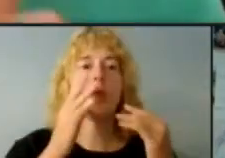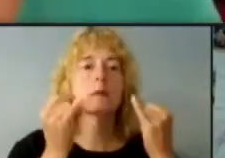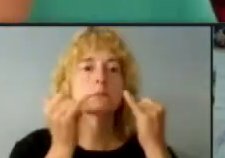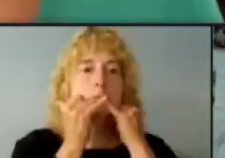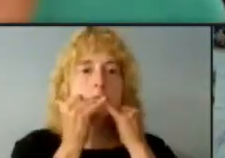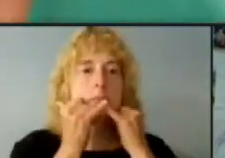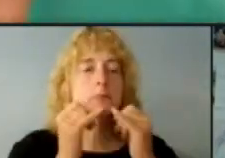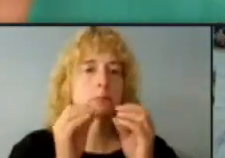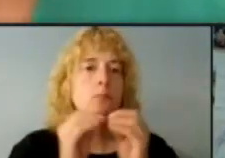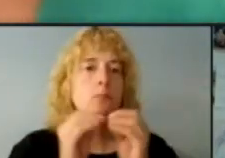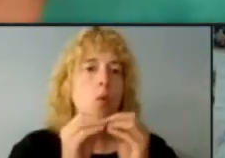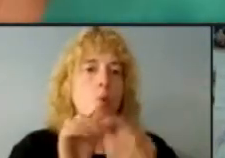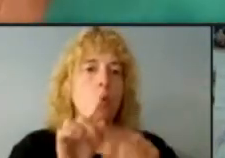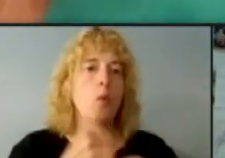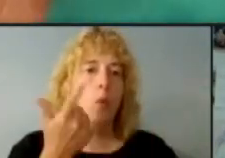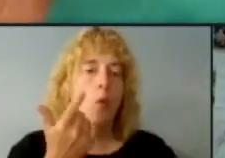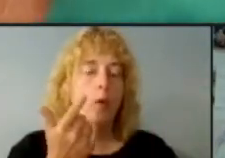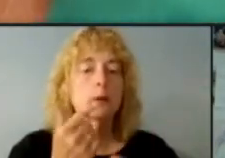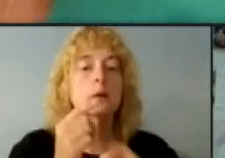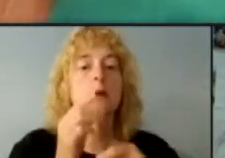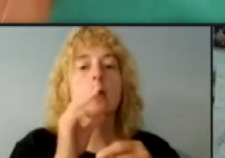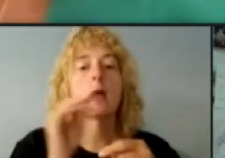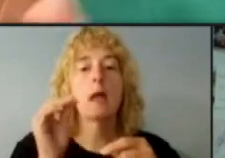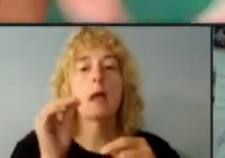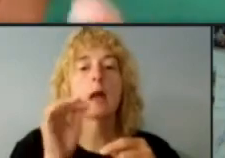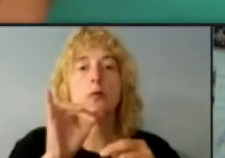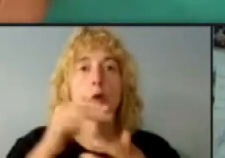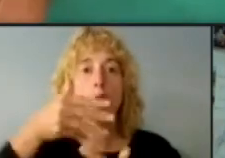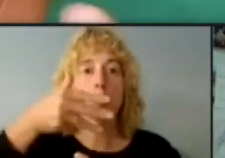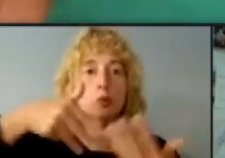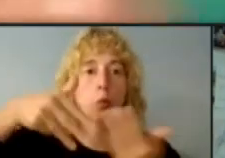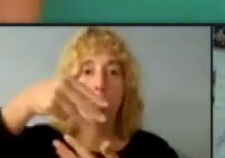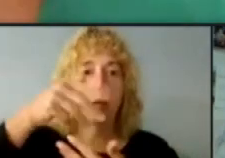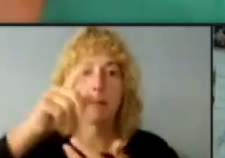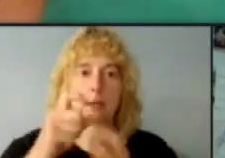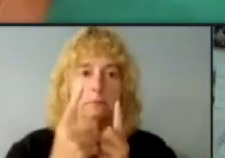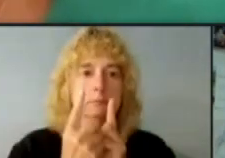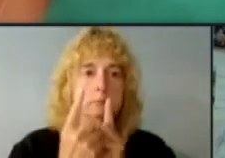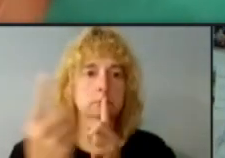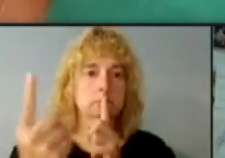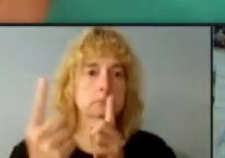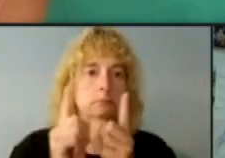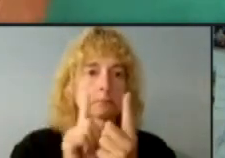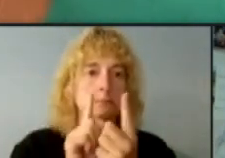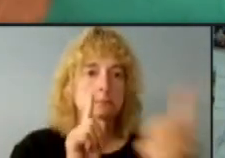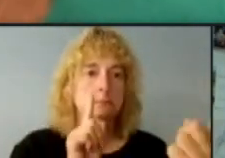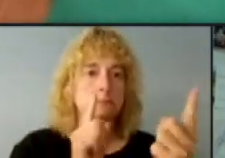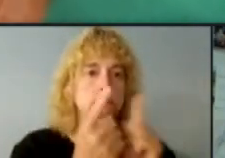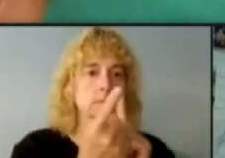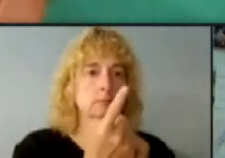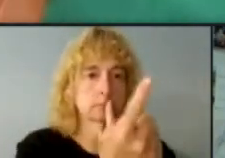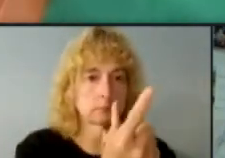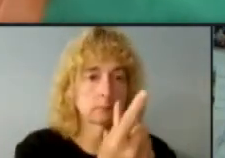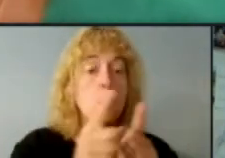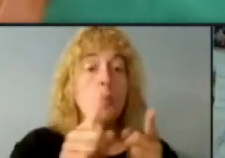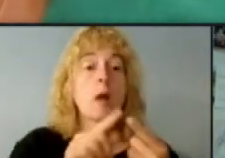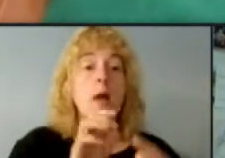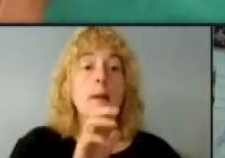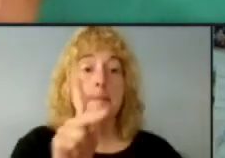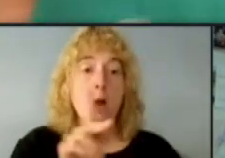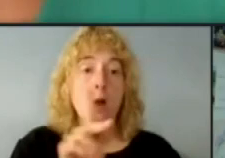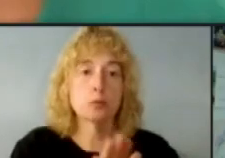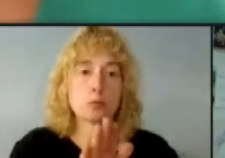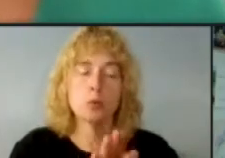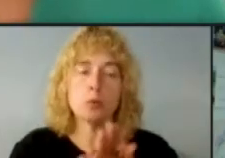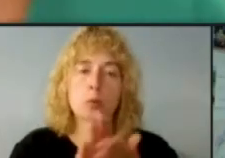important. And then also social distancing. So the classes, when you return back to school, the classes are going to be a lot smaller. There won't